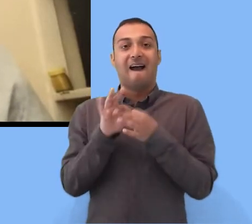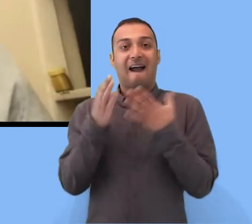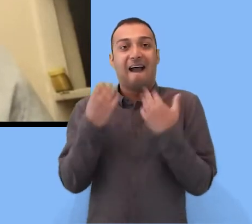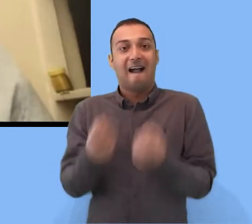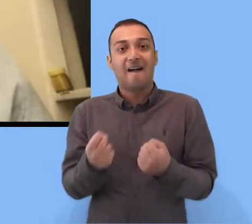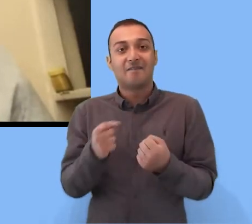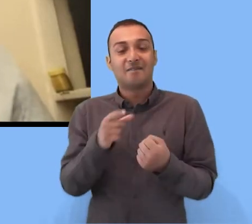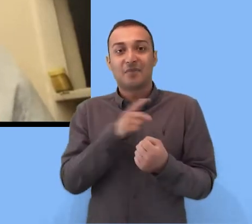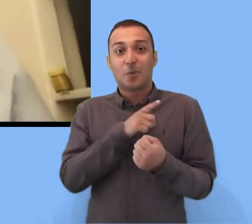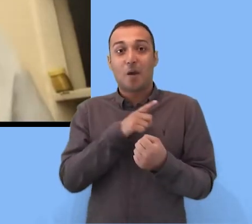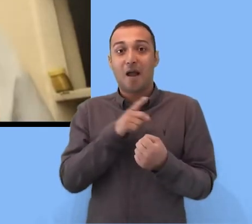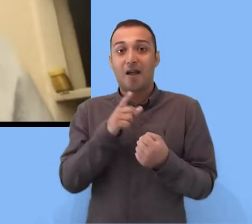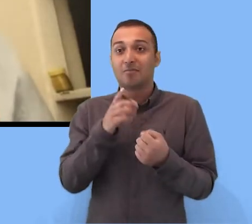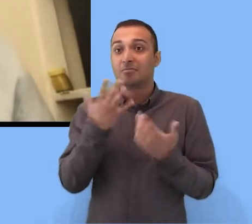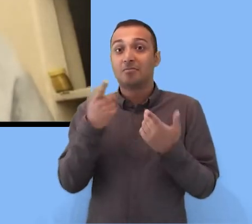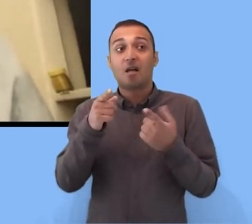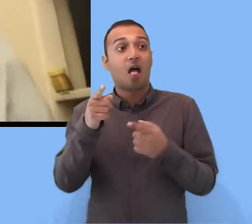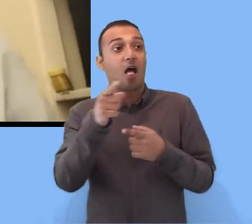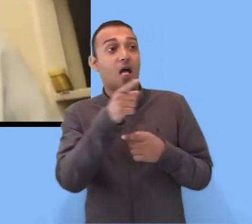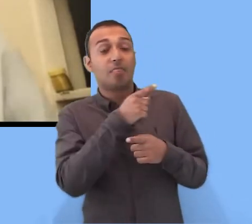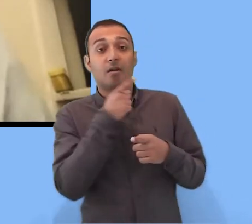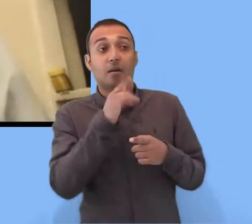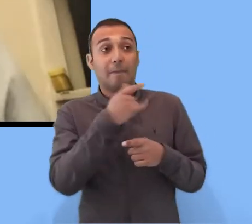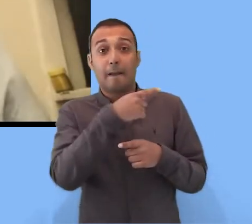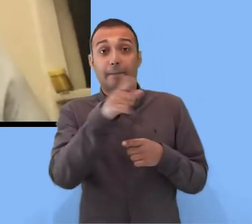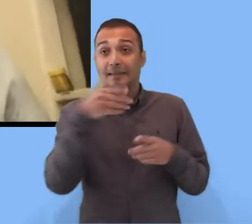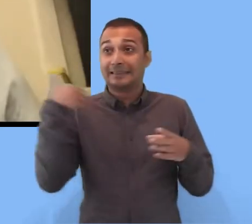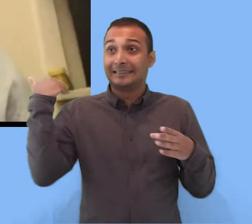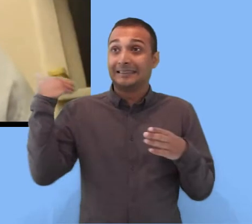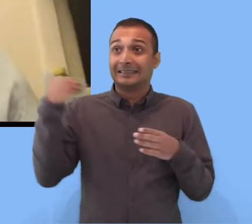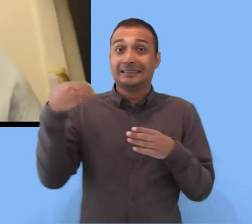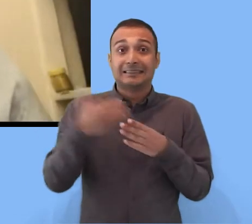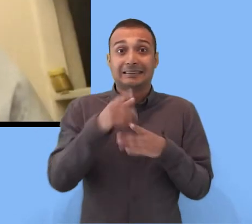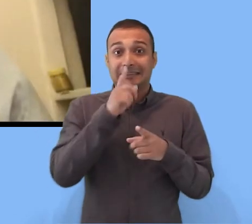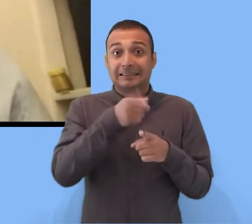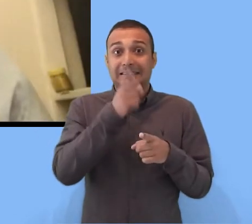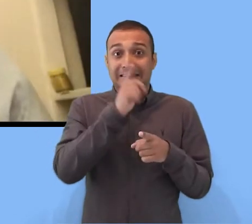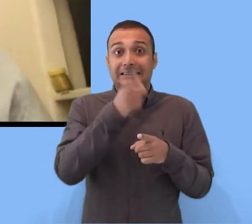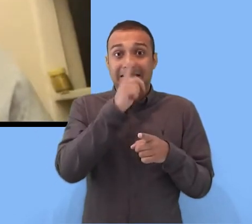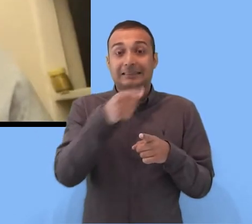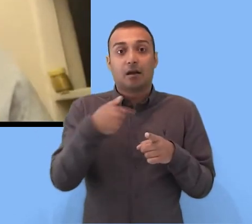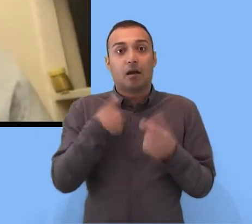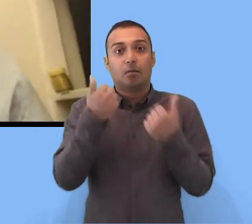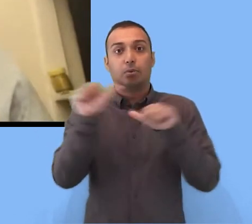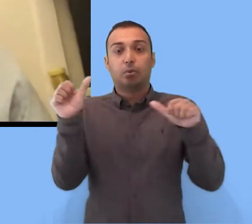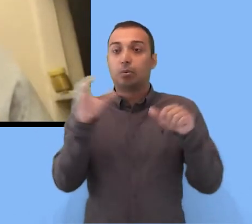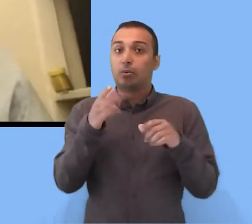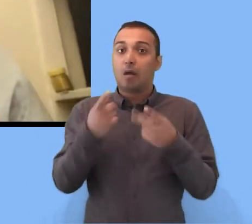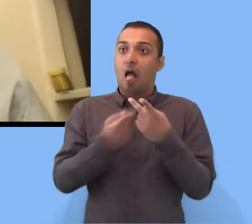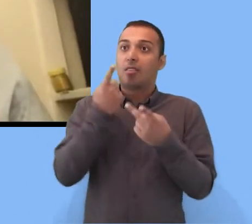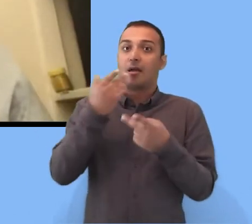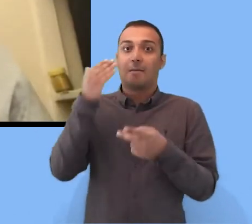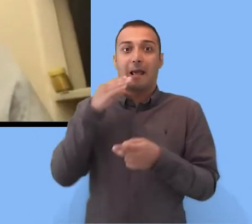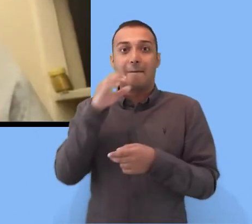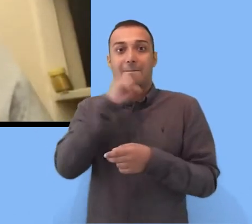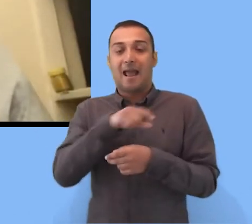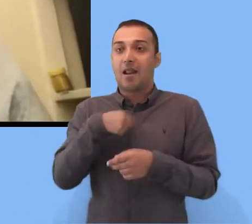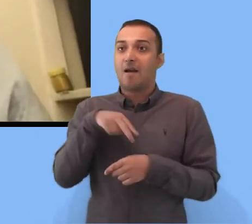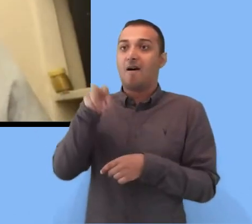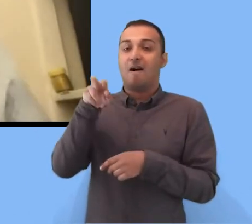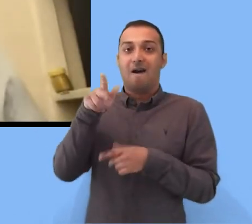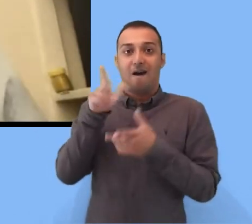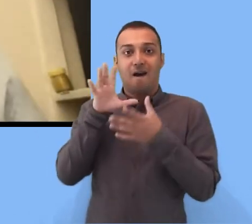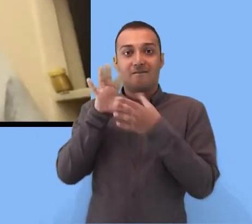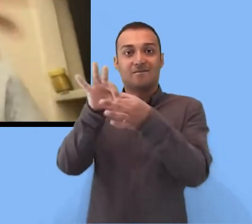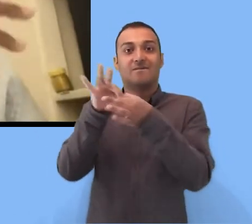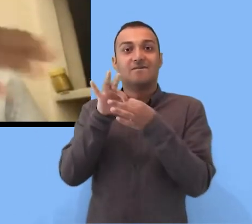that other members of staff may not have been able to connect with them, you know. Will Smith